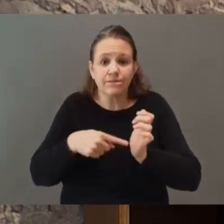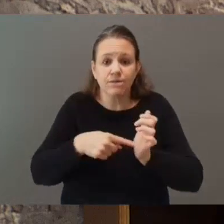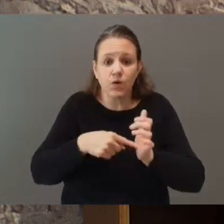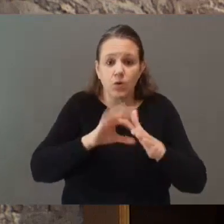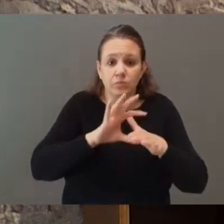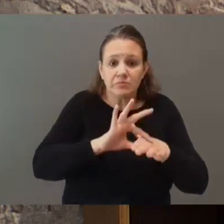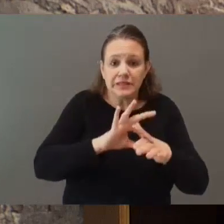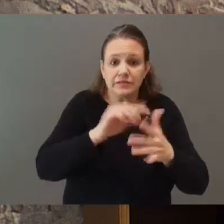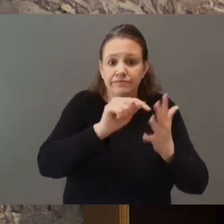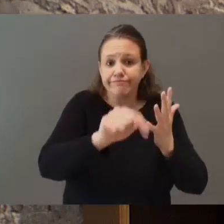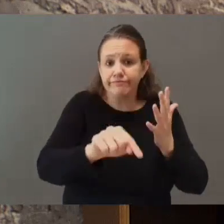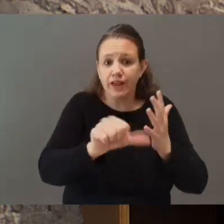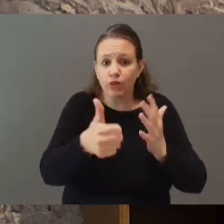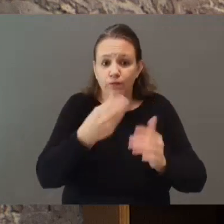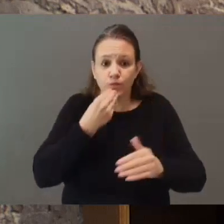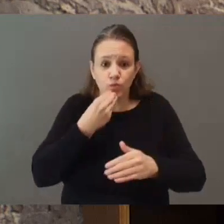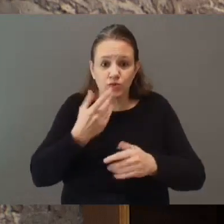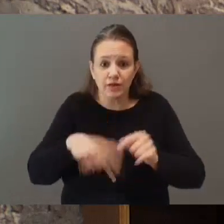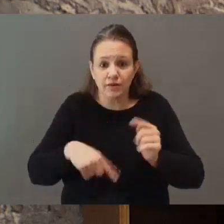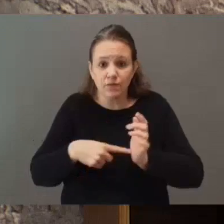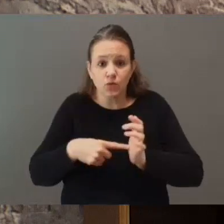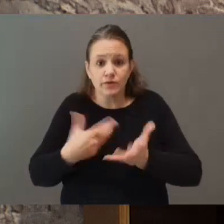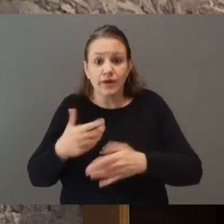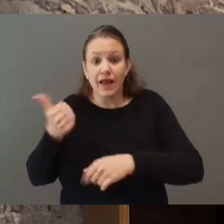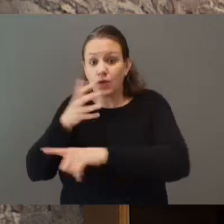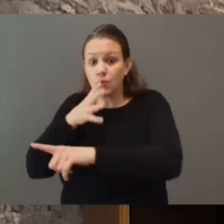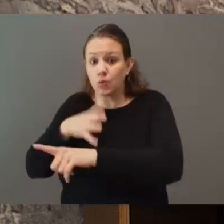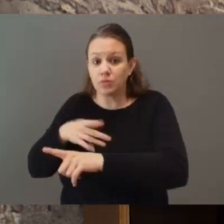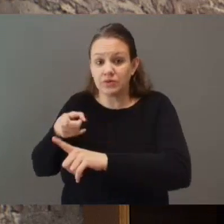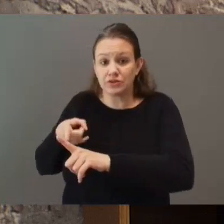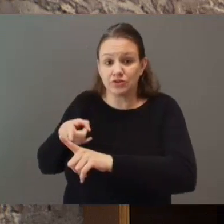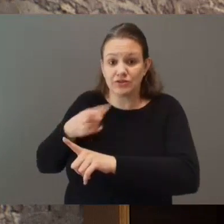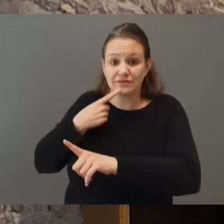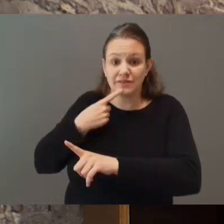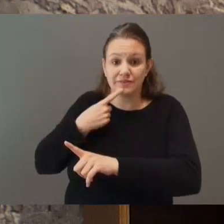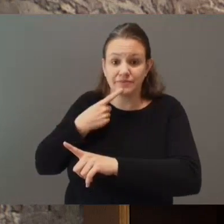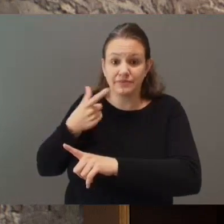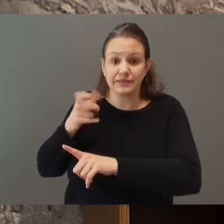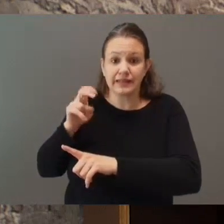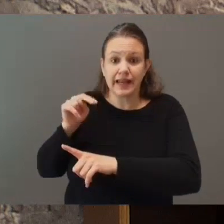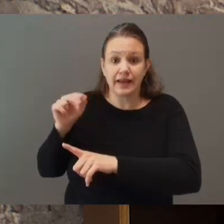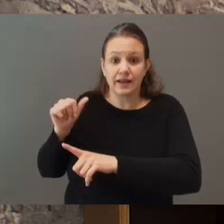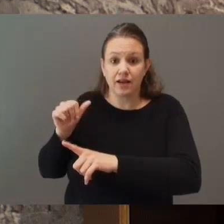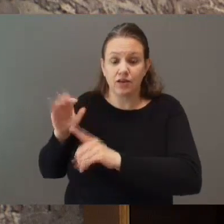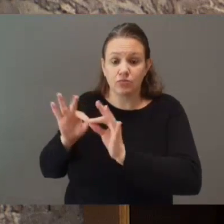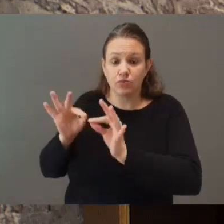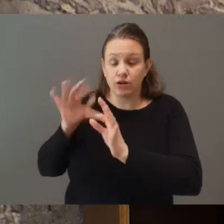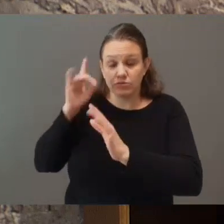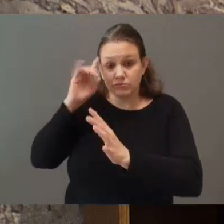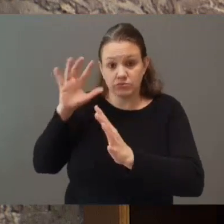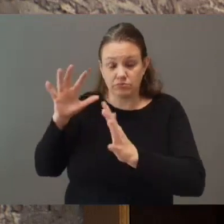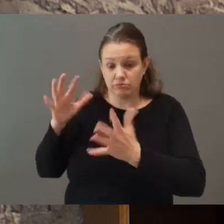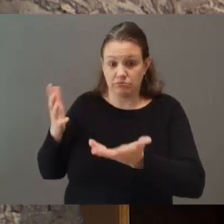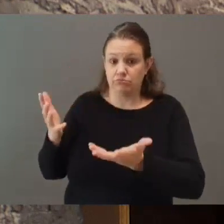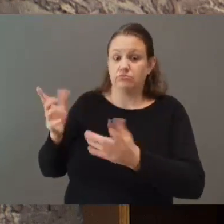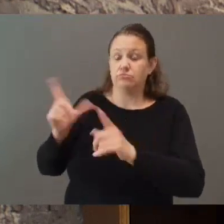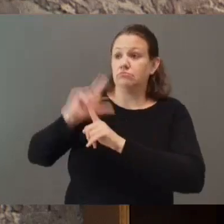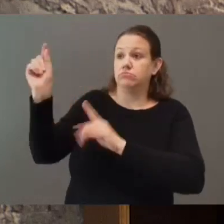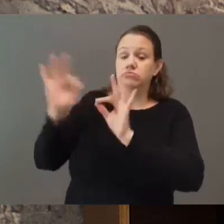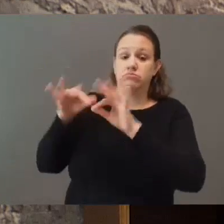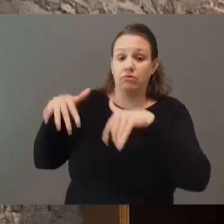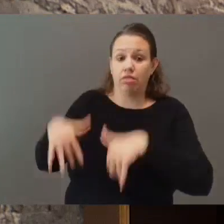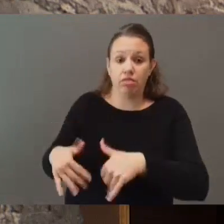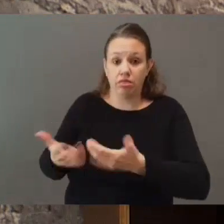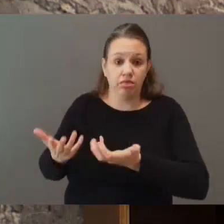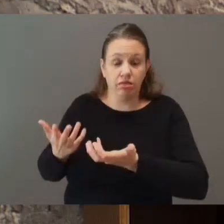grocery bills. She says, and I quote, "It's insane. I'm a single mom of a 2-year-old, and my weekly grocery bill is hundreds of dollars more today than